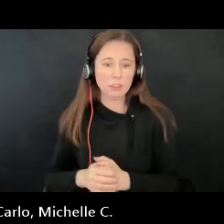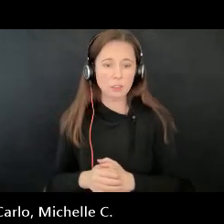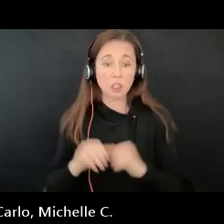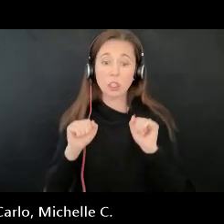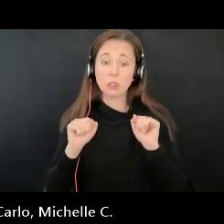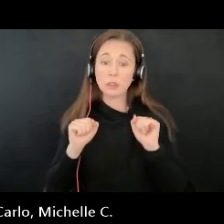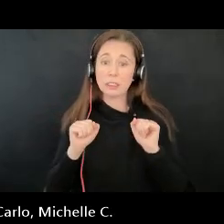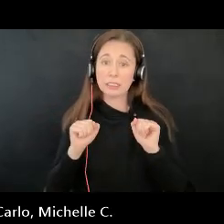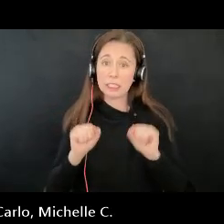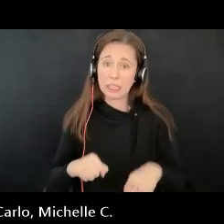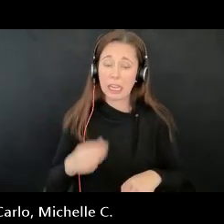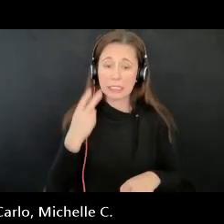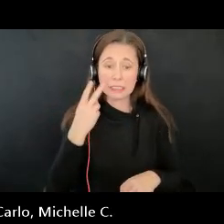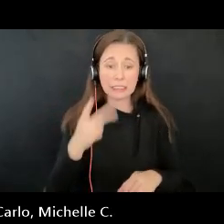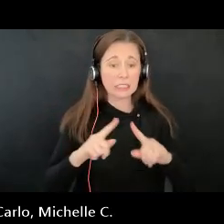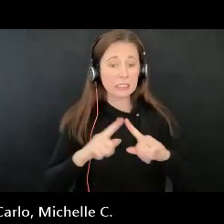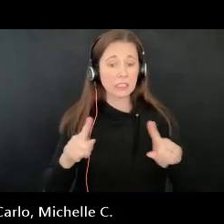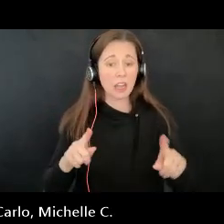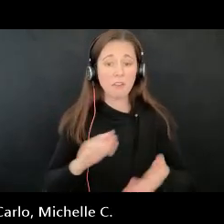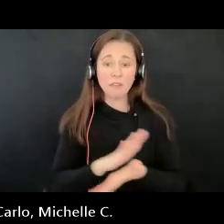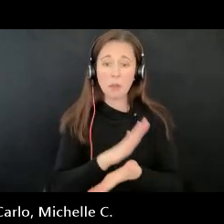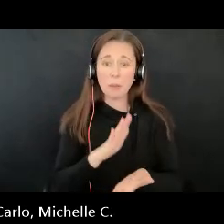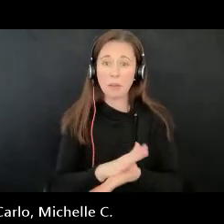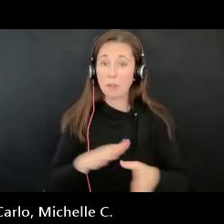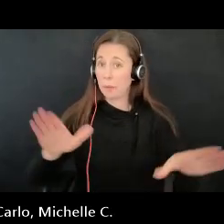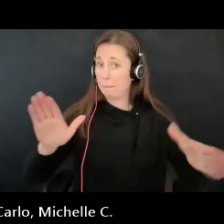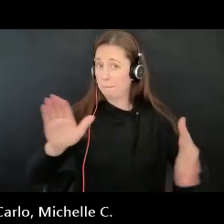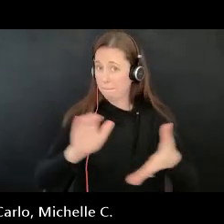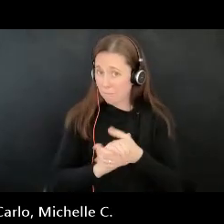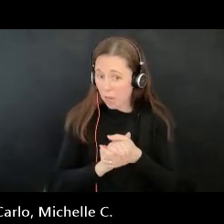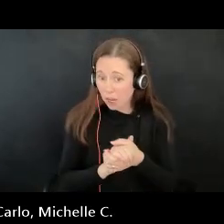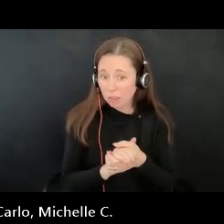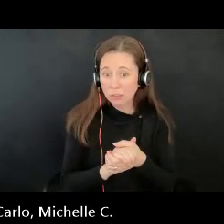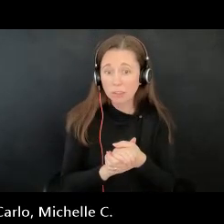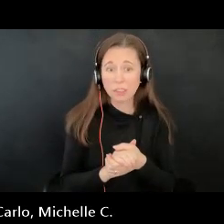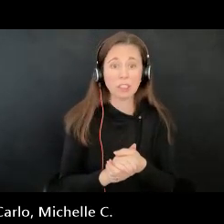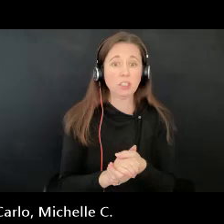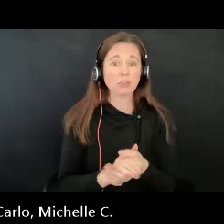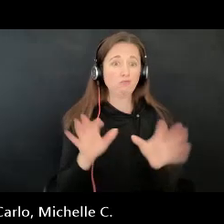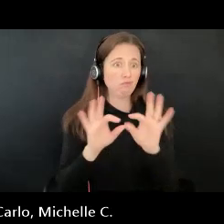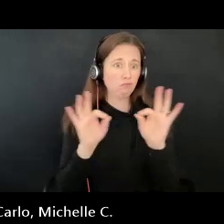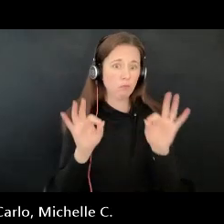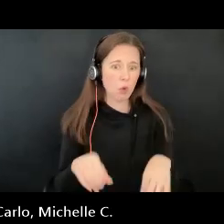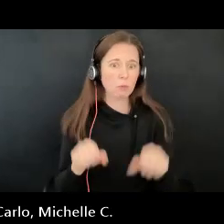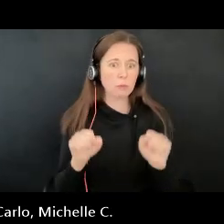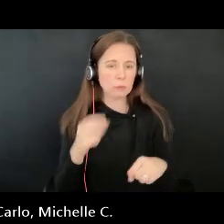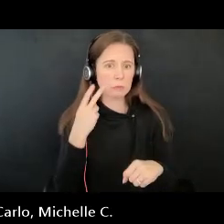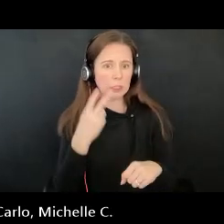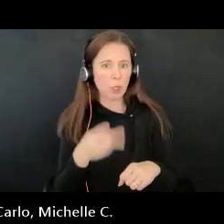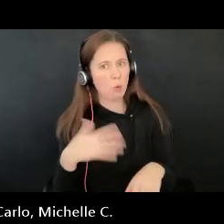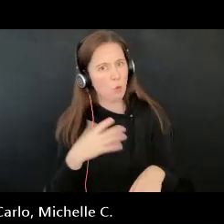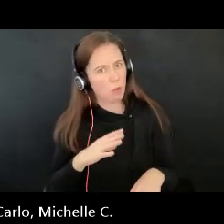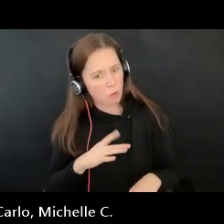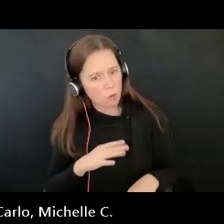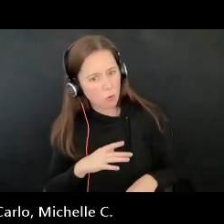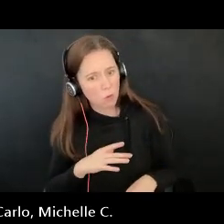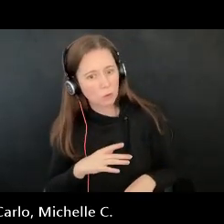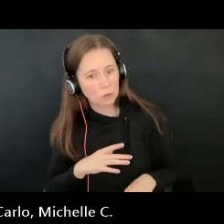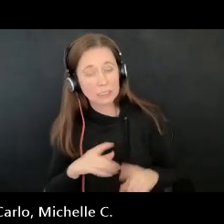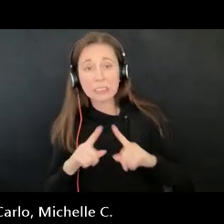in the late 1800s and early 1900s. Those are some cool records to deep dive into, as well as oral histories. Being